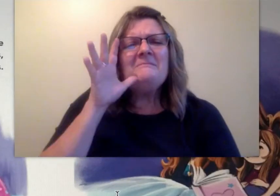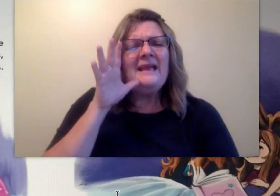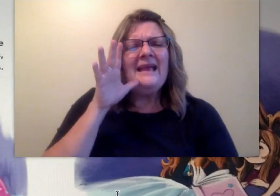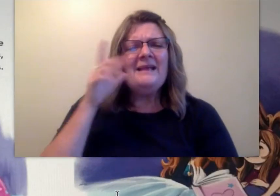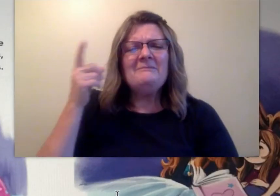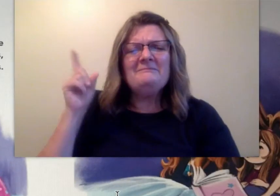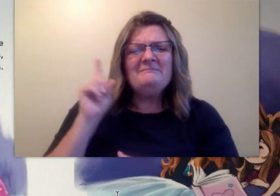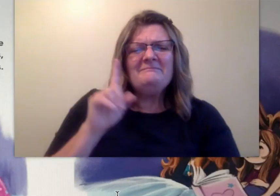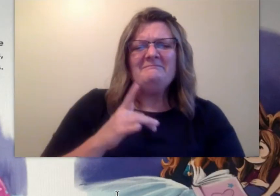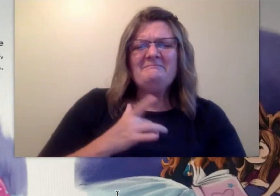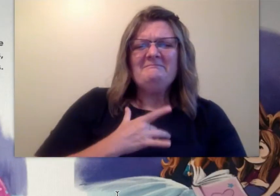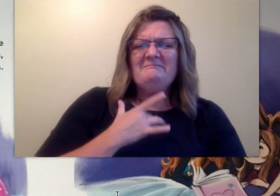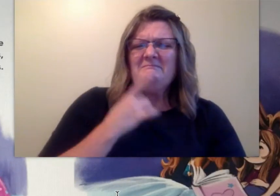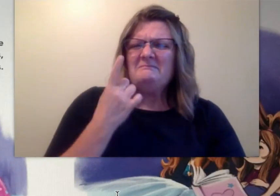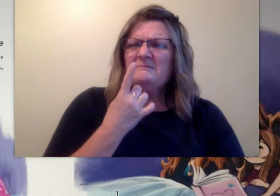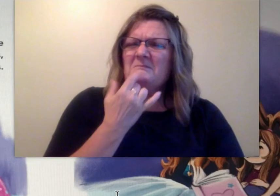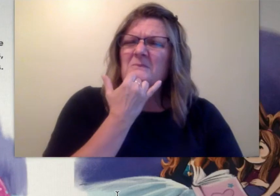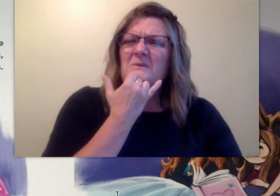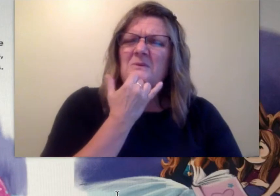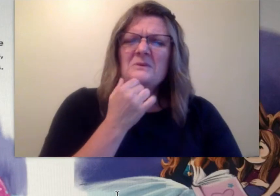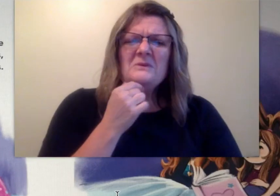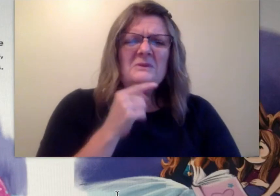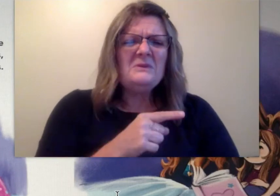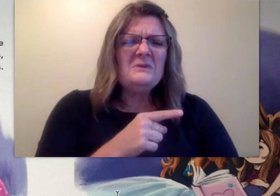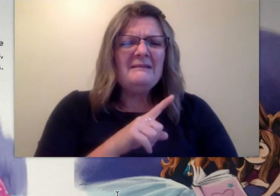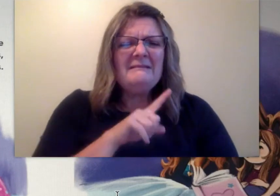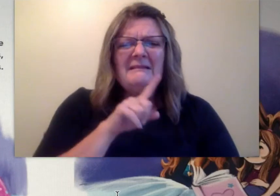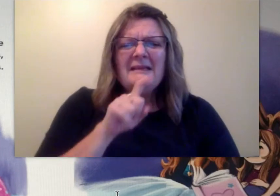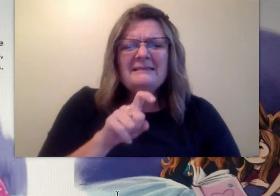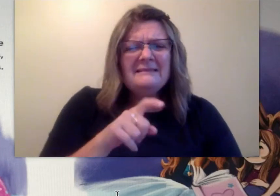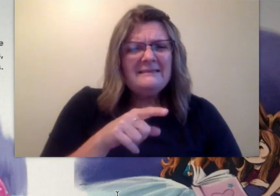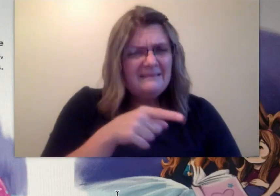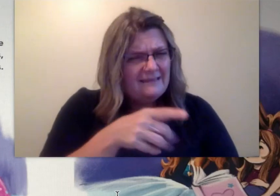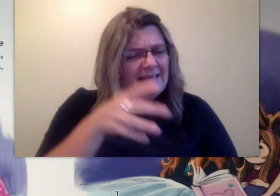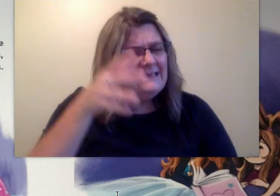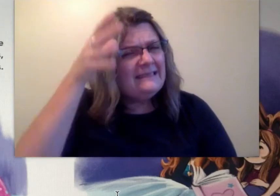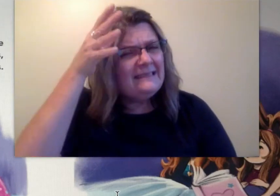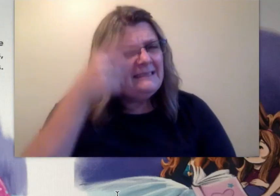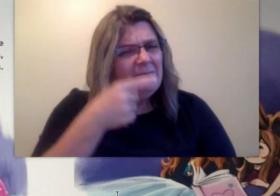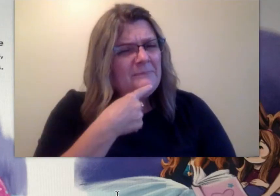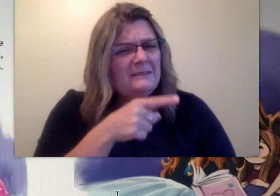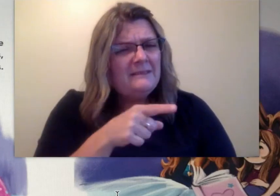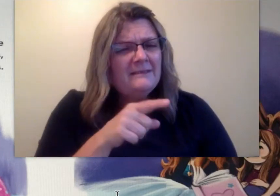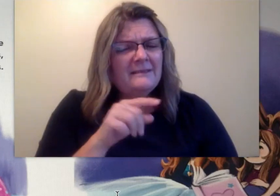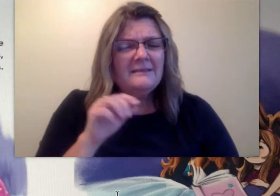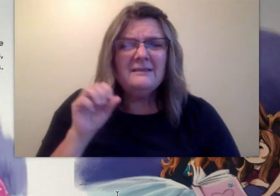Mom came in and sensed something was wrong. She asked Shay, "Did you miss Dad?"